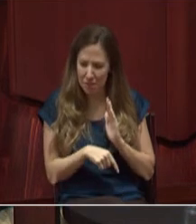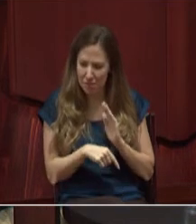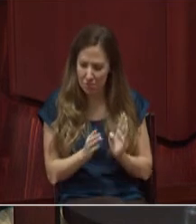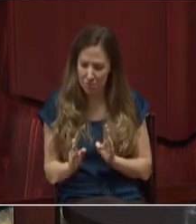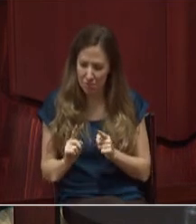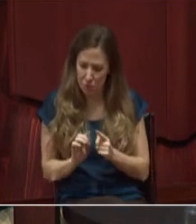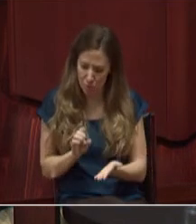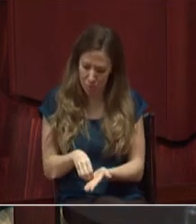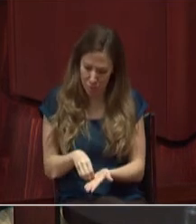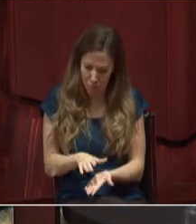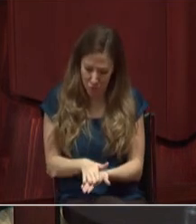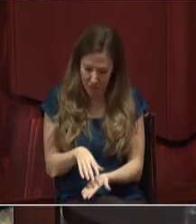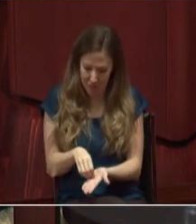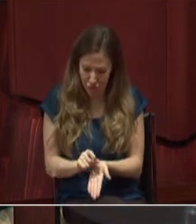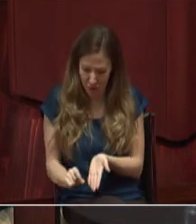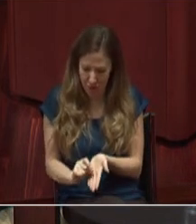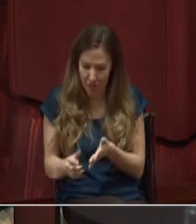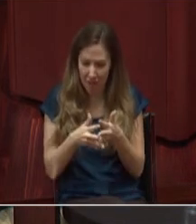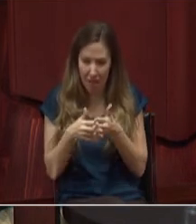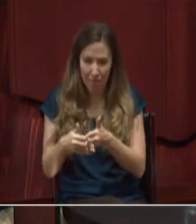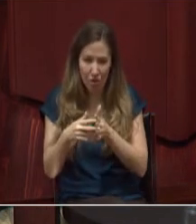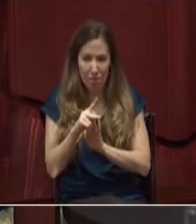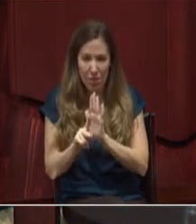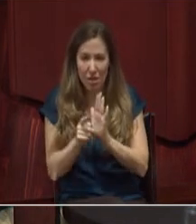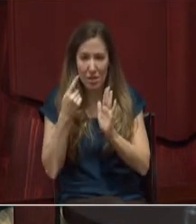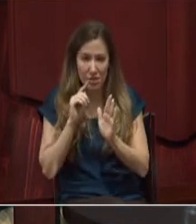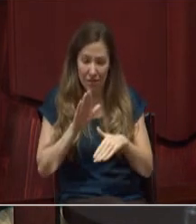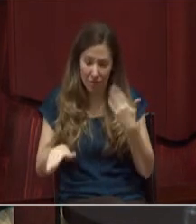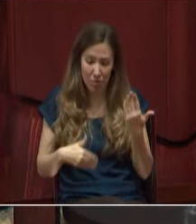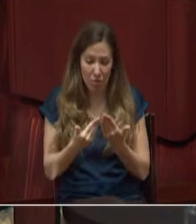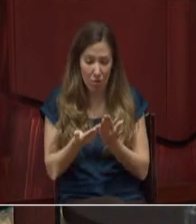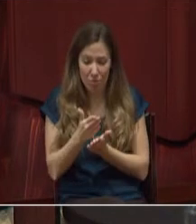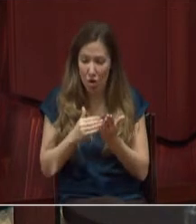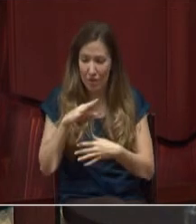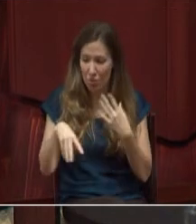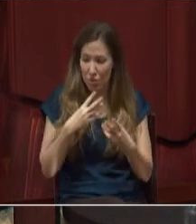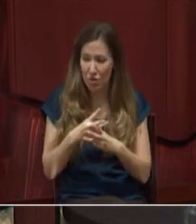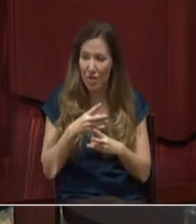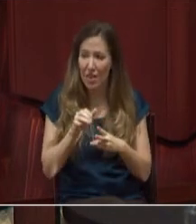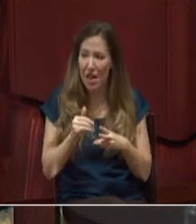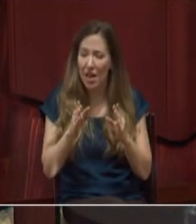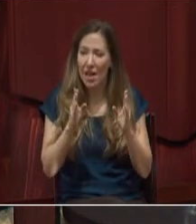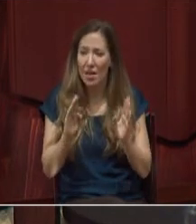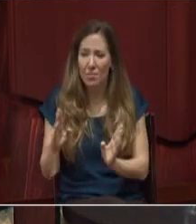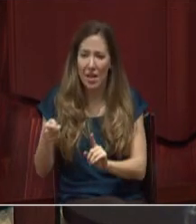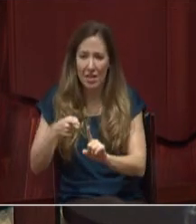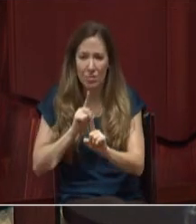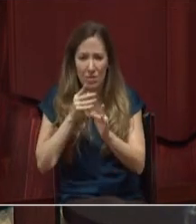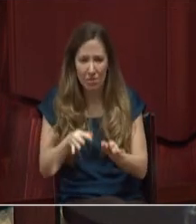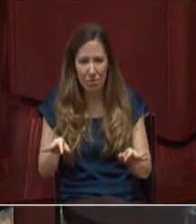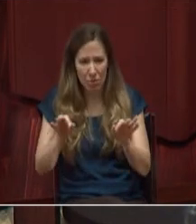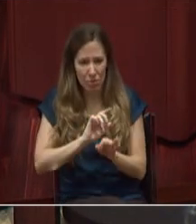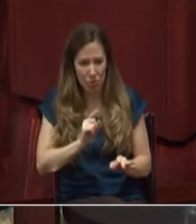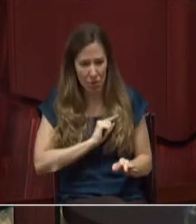in writing American policy for every part of the world. And that planning was really an important quality of